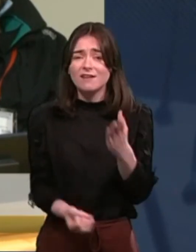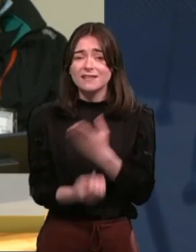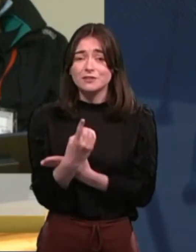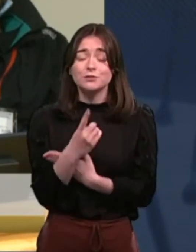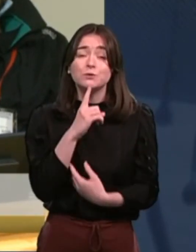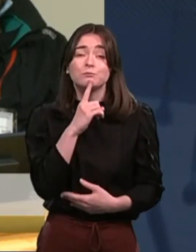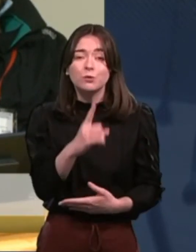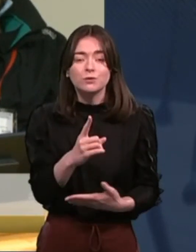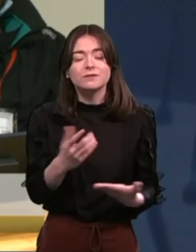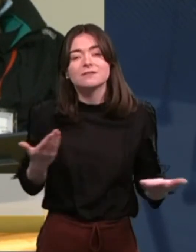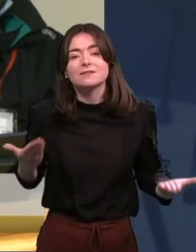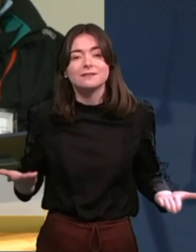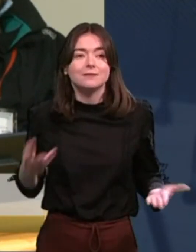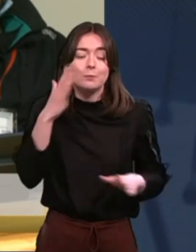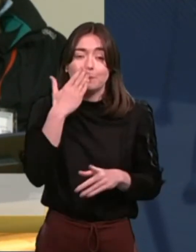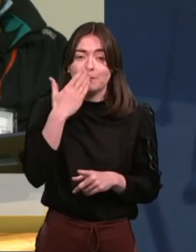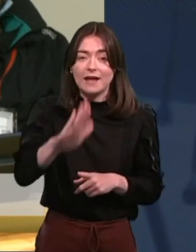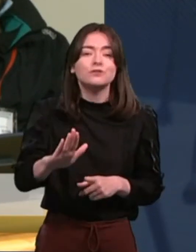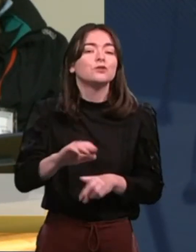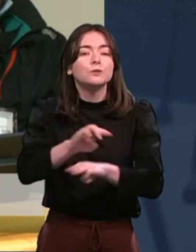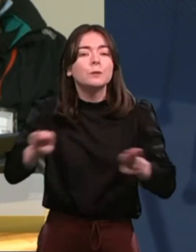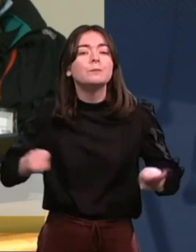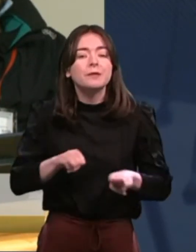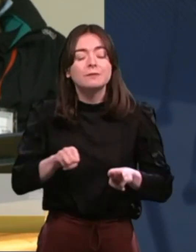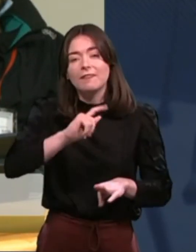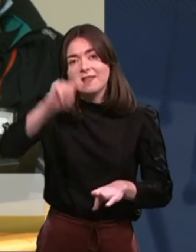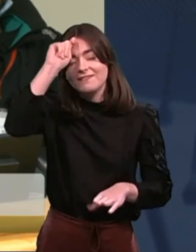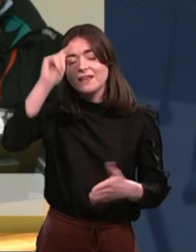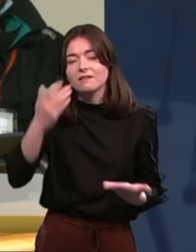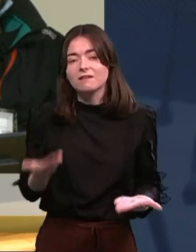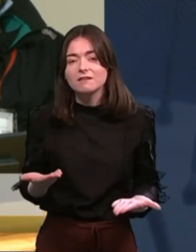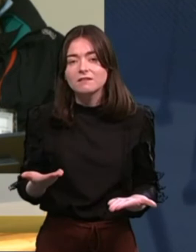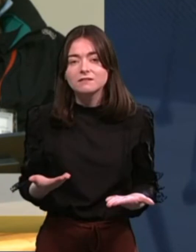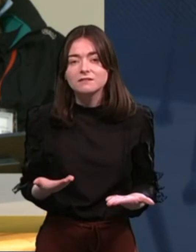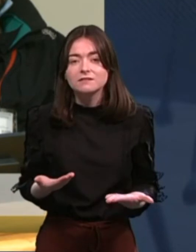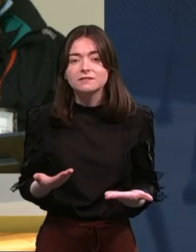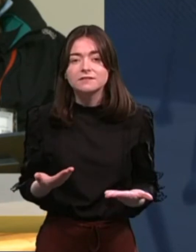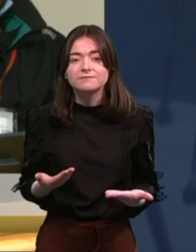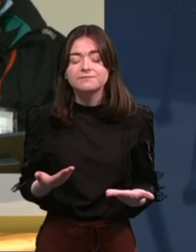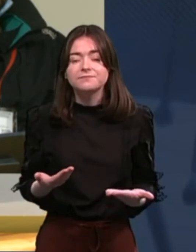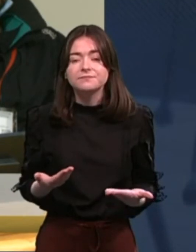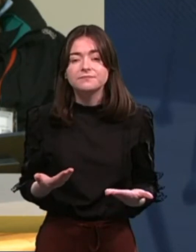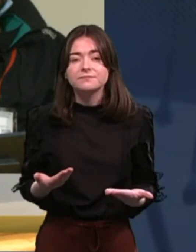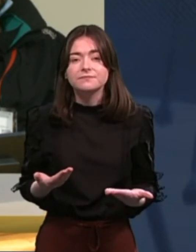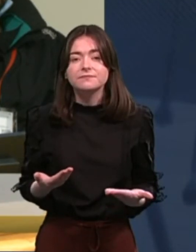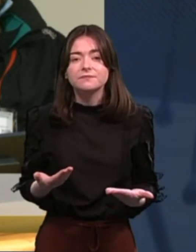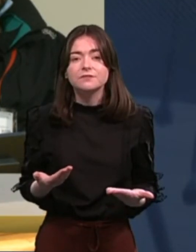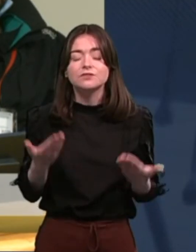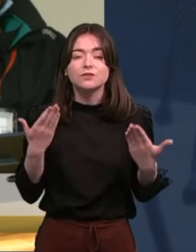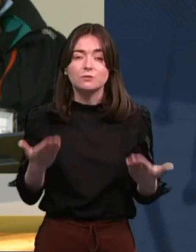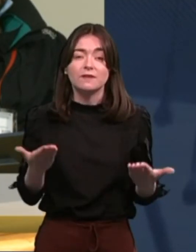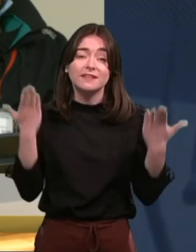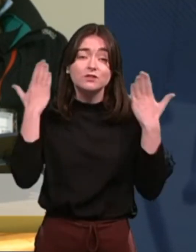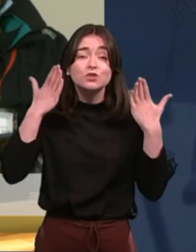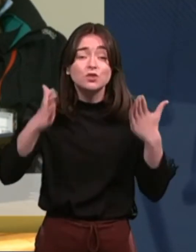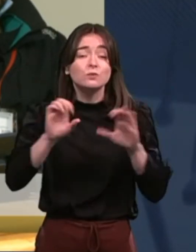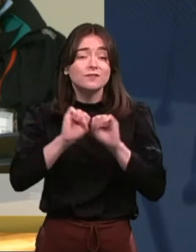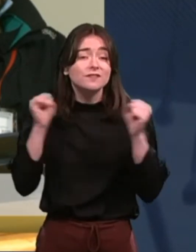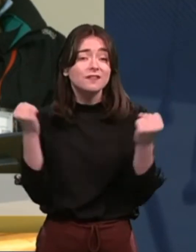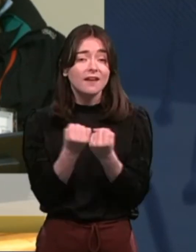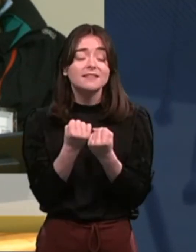but in the mindset of people they are of employers. So there's, you know, it reflects society, I think. You